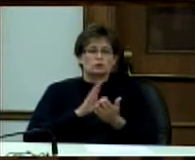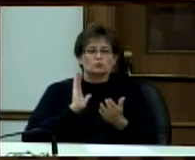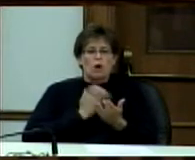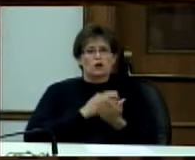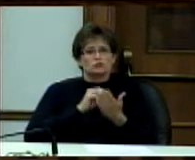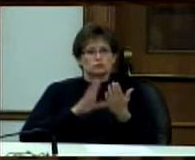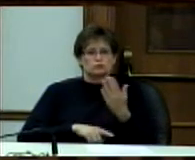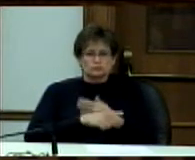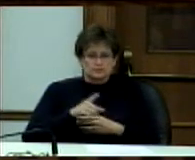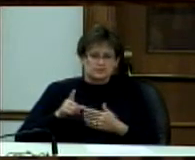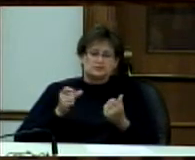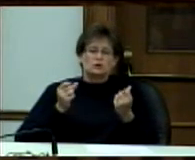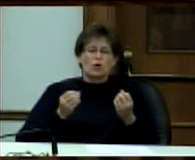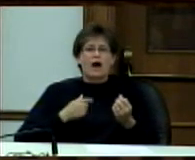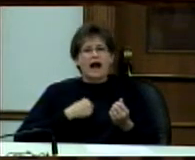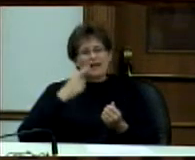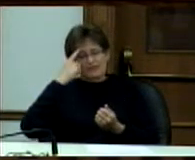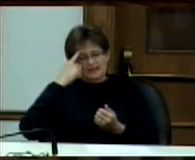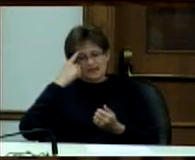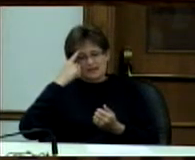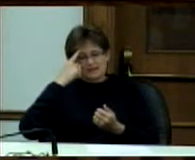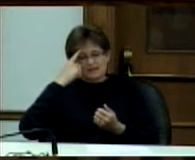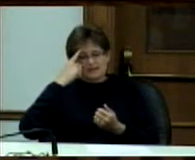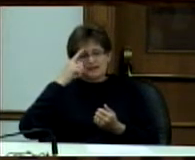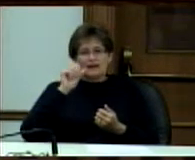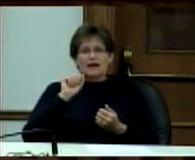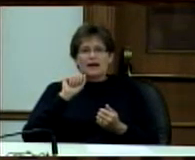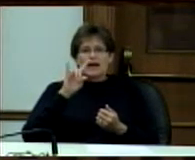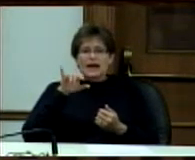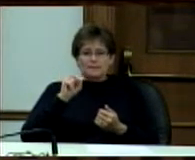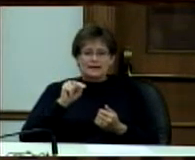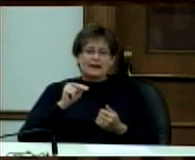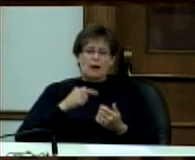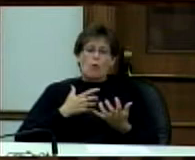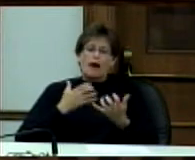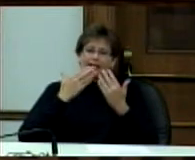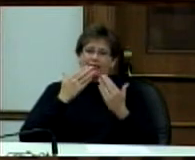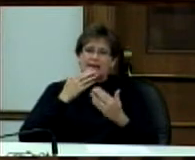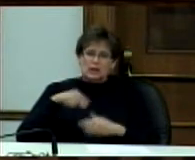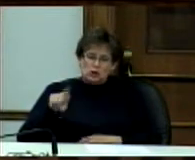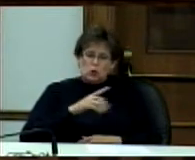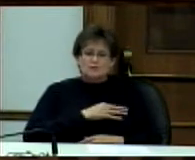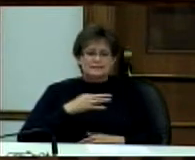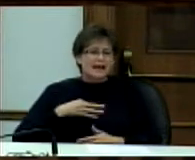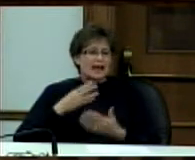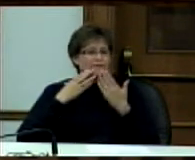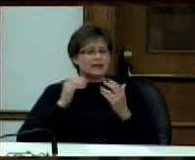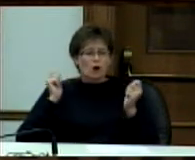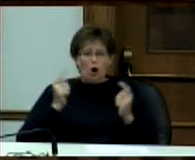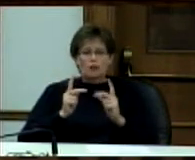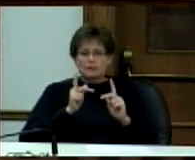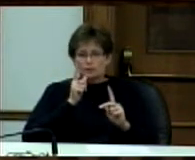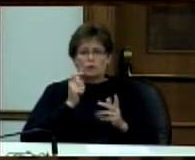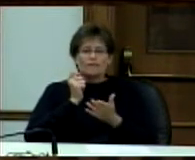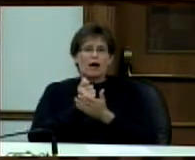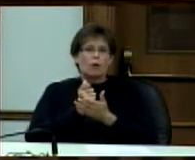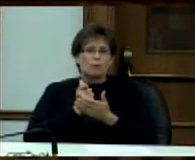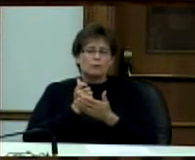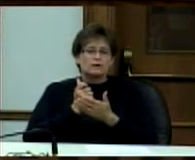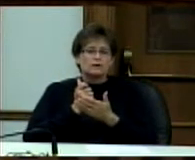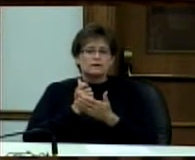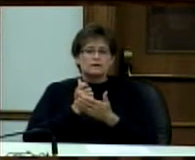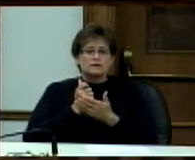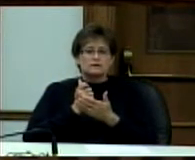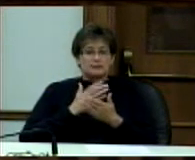district. And so I thank all the administrators and all the staff and all the people that have